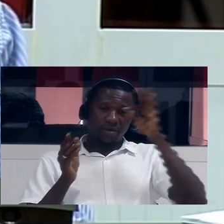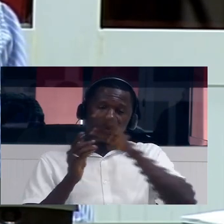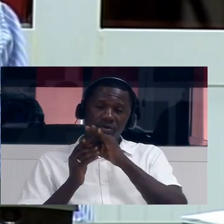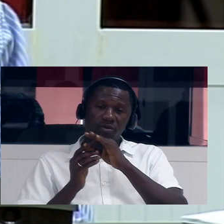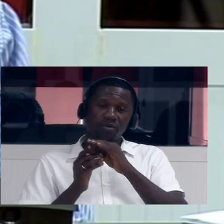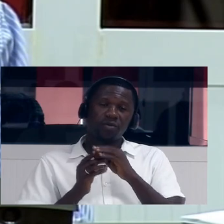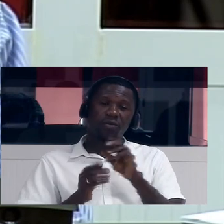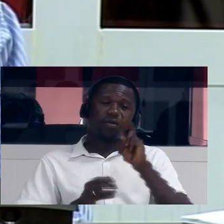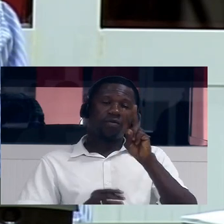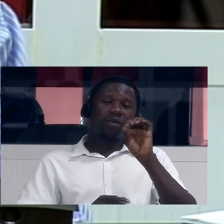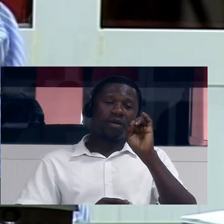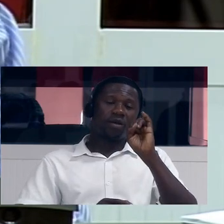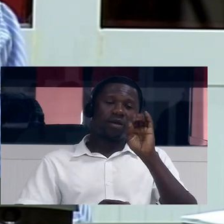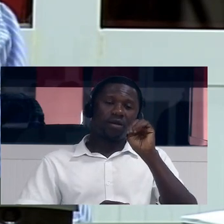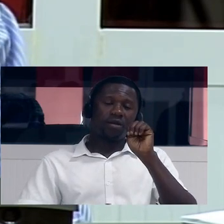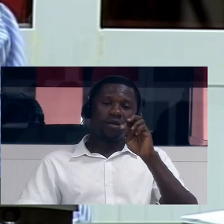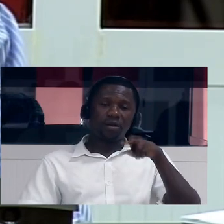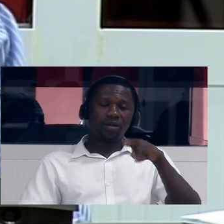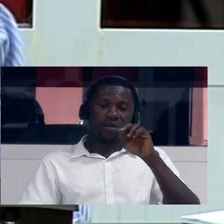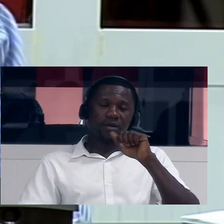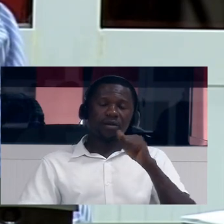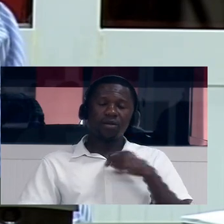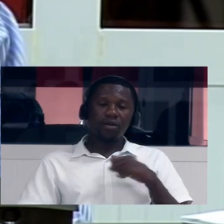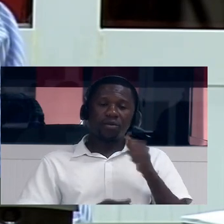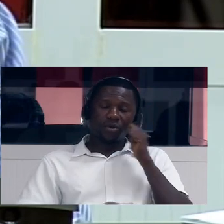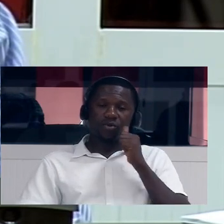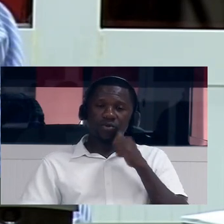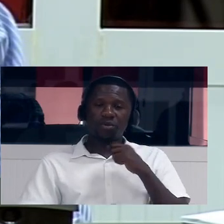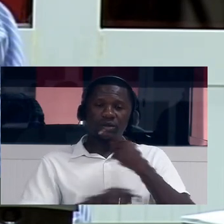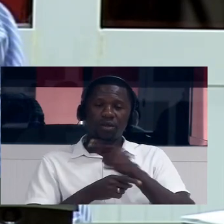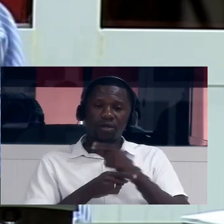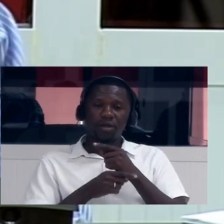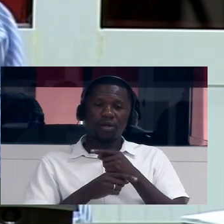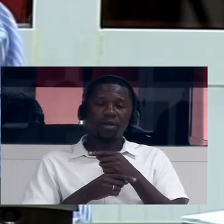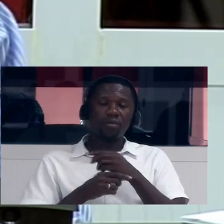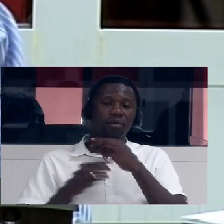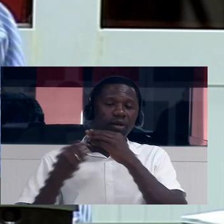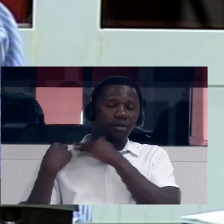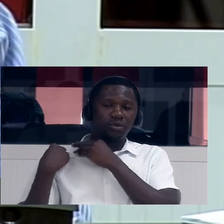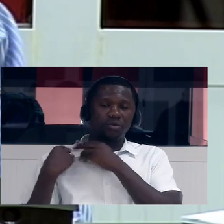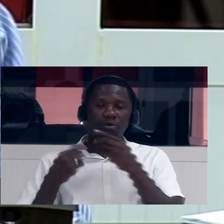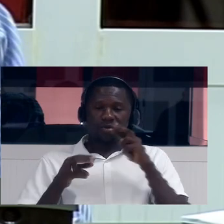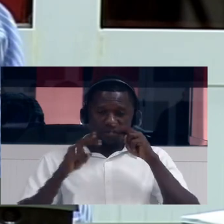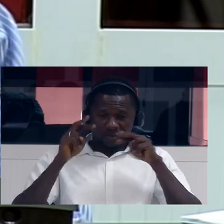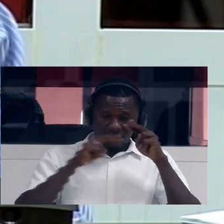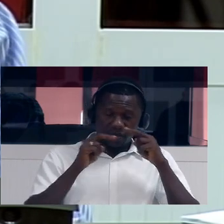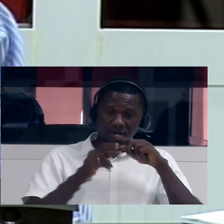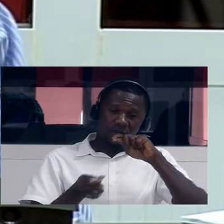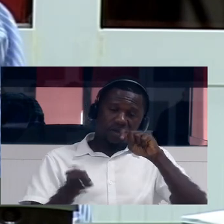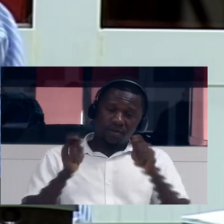Vienna, because I used to be the Gambian representative who were looking into the reforms that were to be